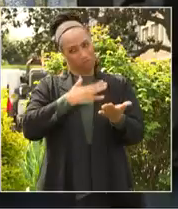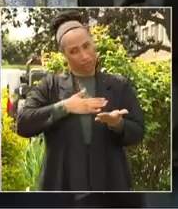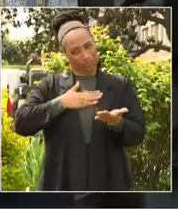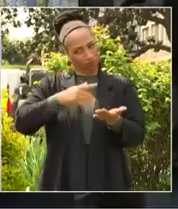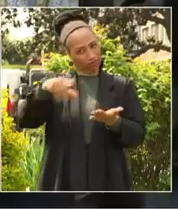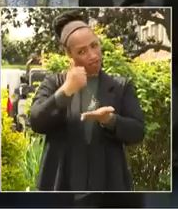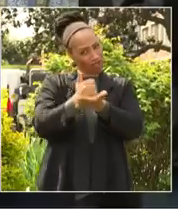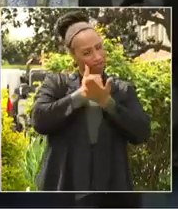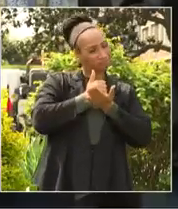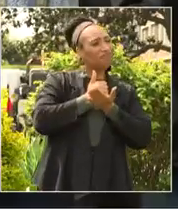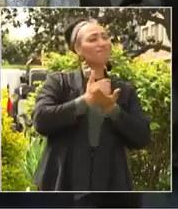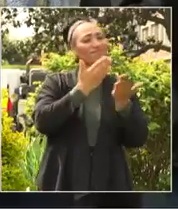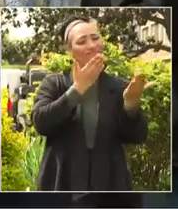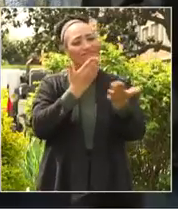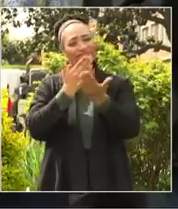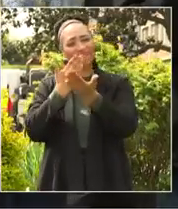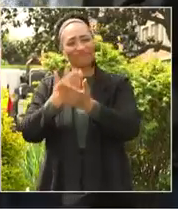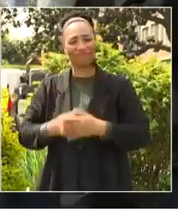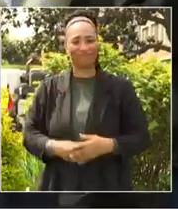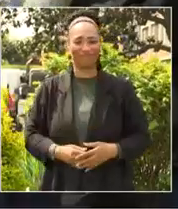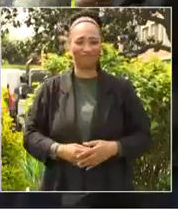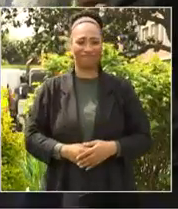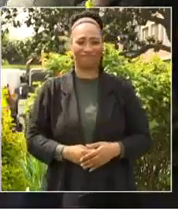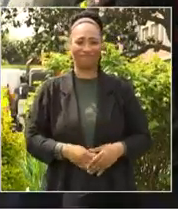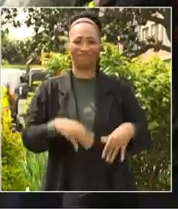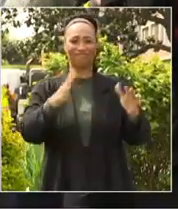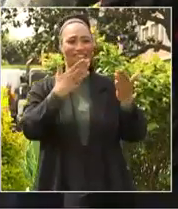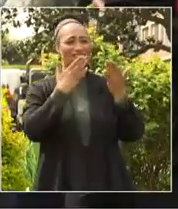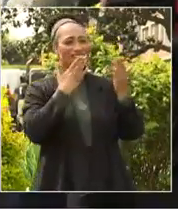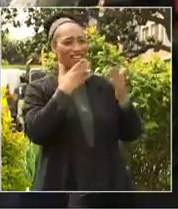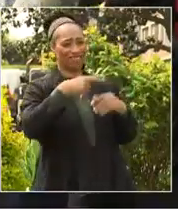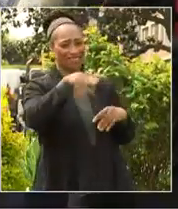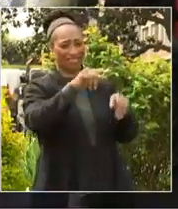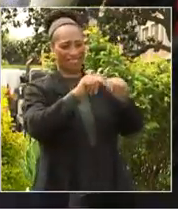team at D.Dot. Give D.Dot a big round of applause.